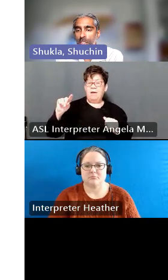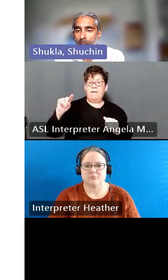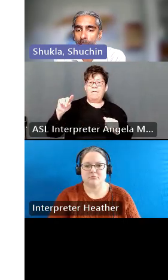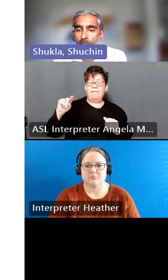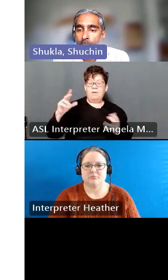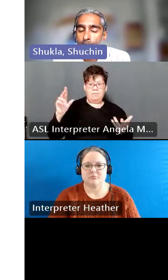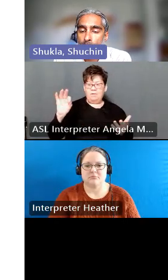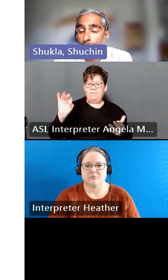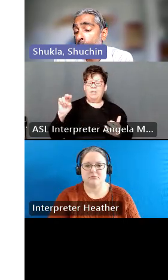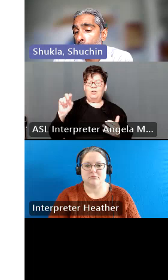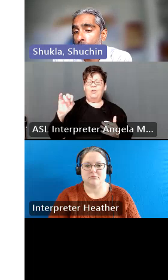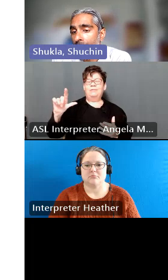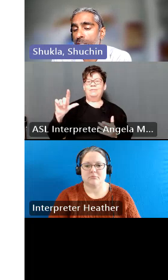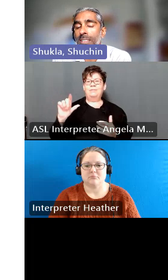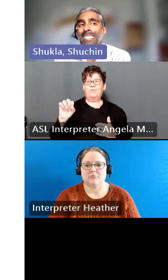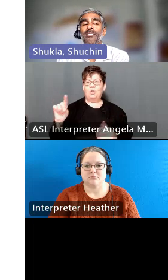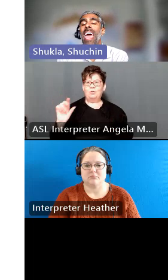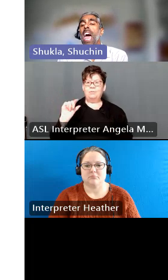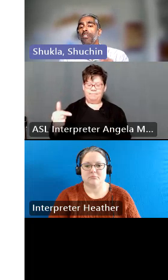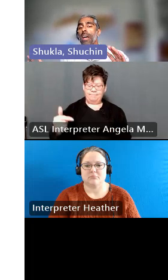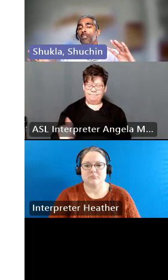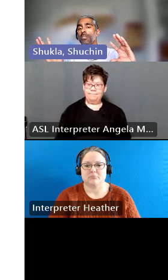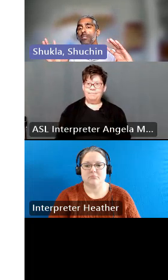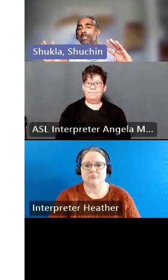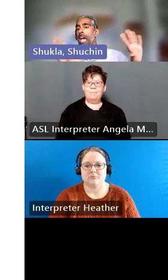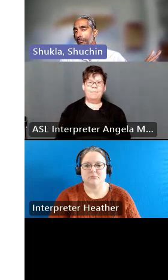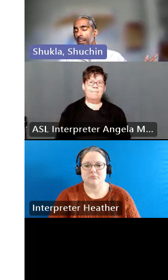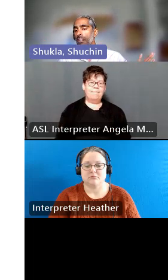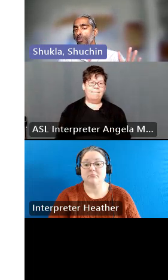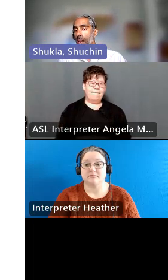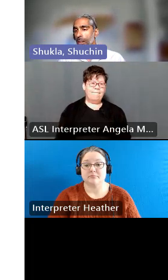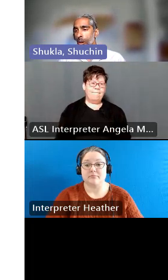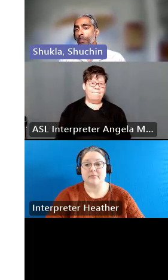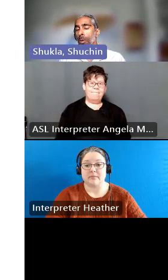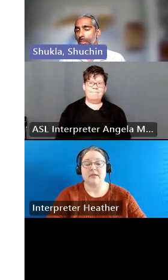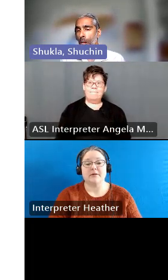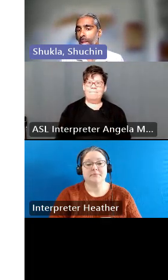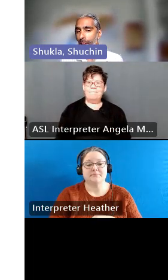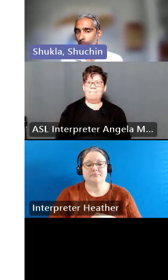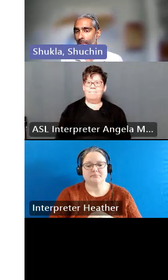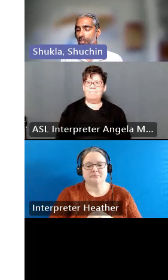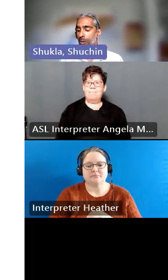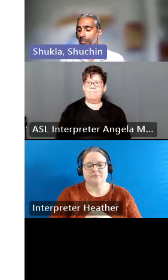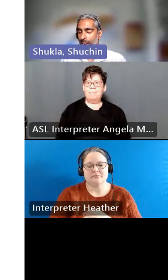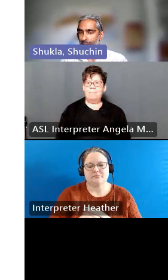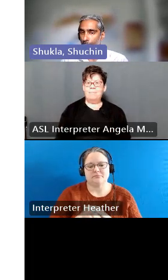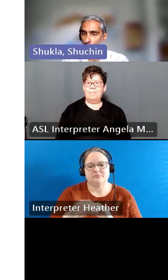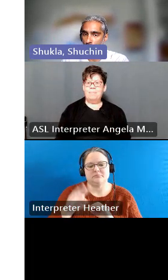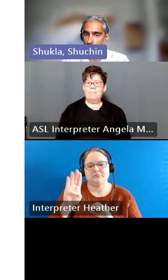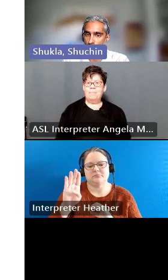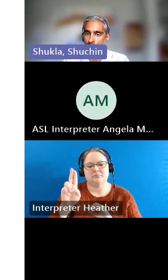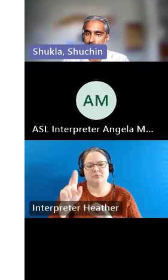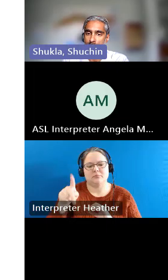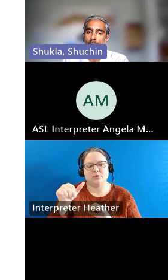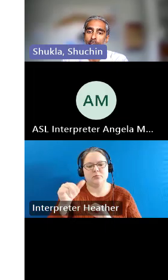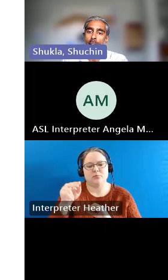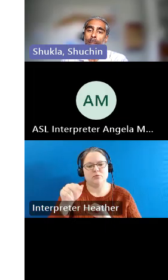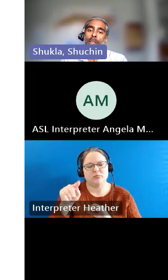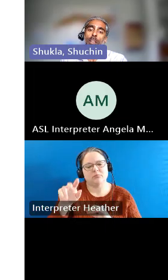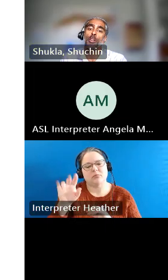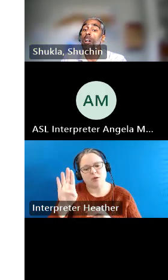in the research we just talked about. And buprenorphine actually doesn't even have a lot of those side effects of chronic opioid therapy anyway. And so very safe for long-term